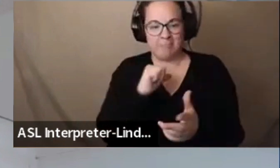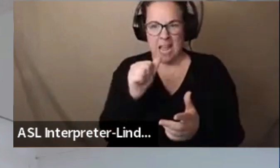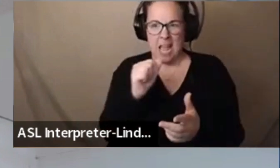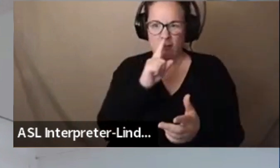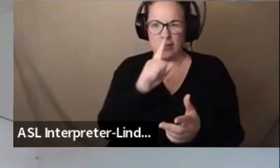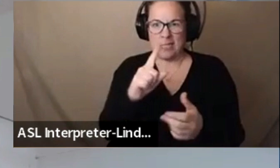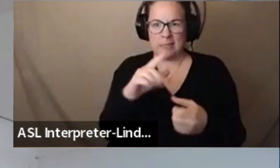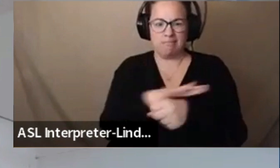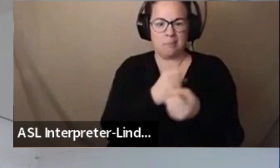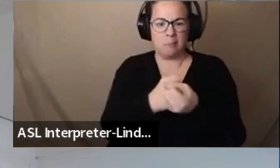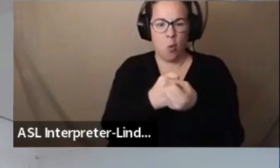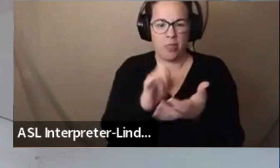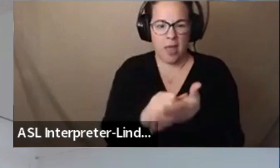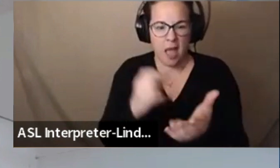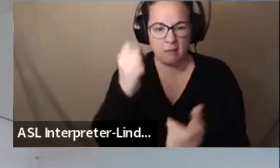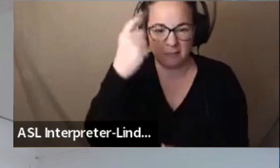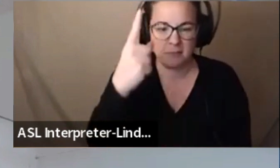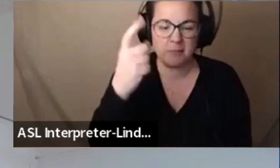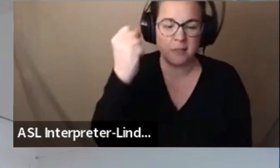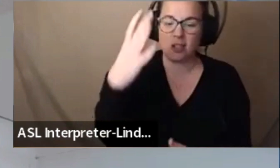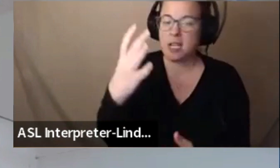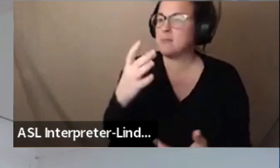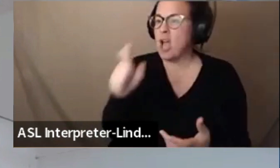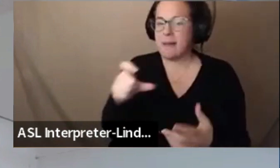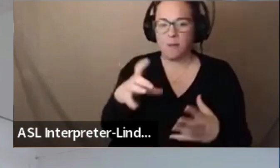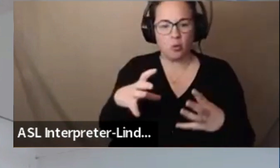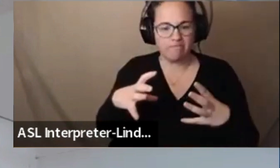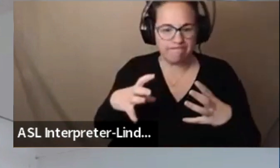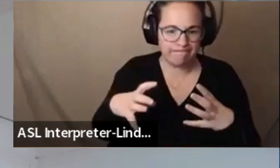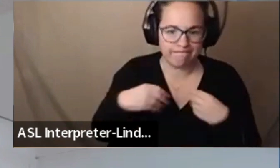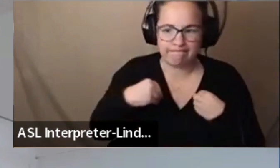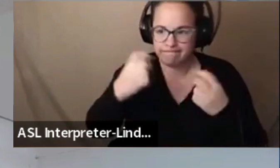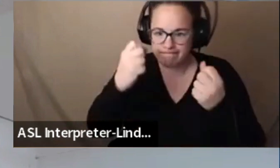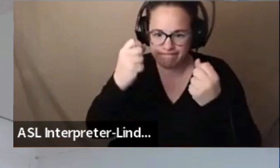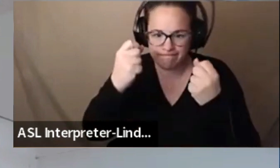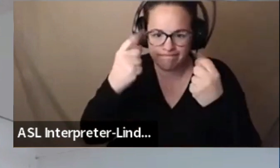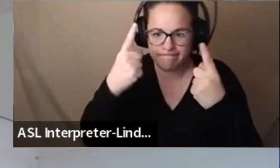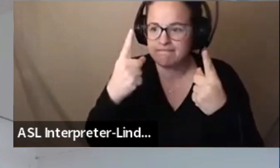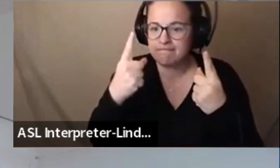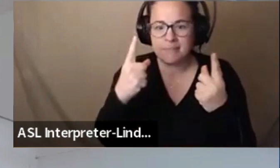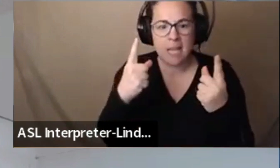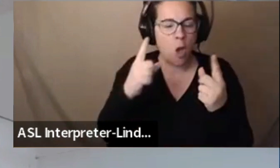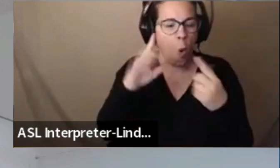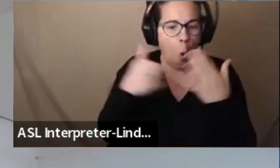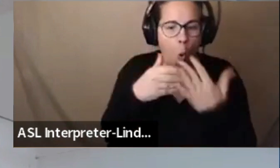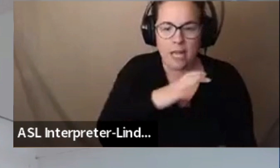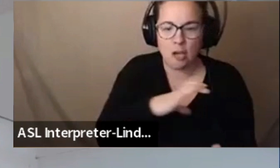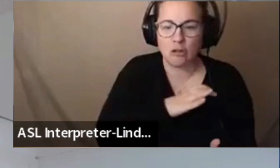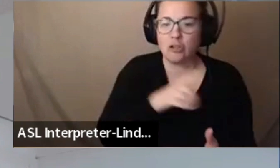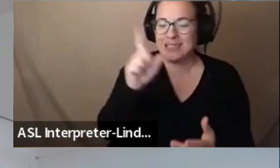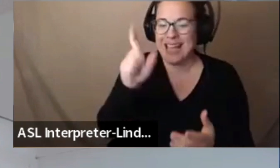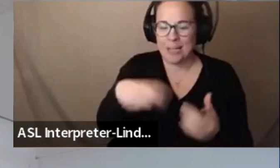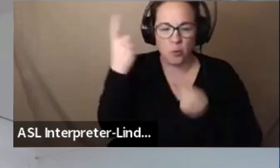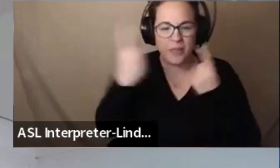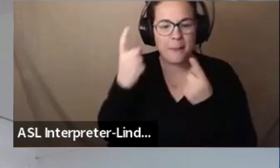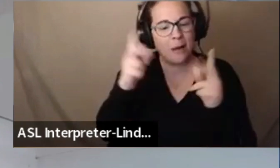themselves as an androgyne as a writer, and took on subjects that would scare people now.